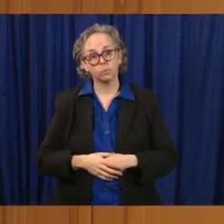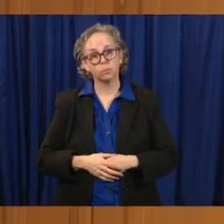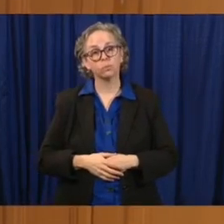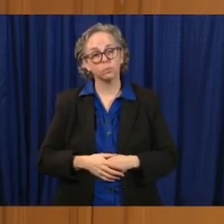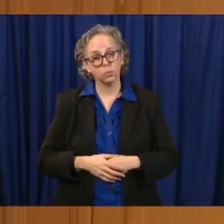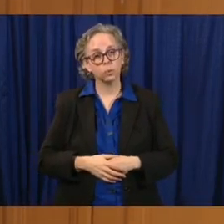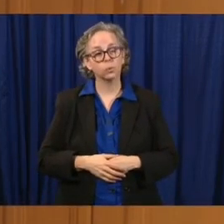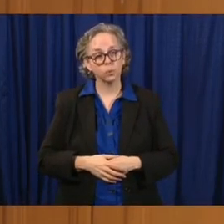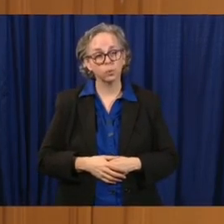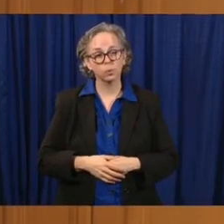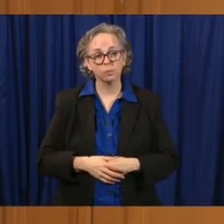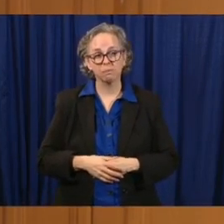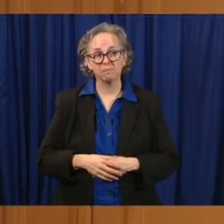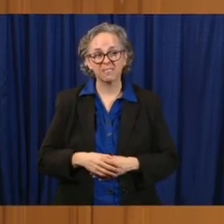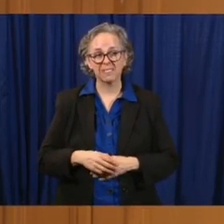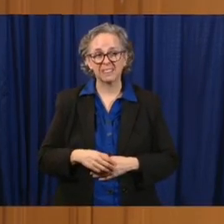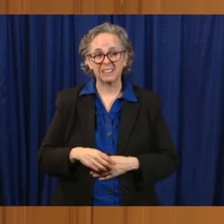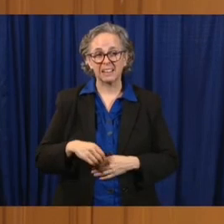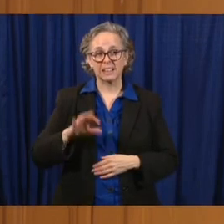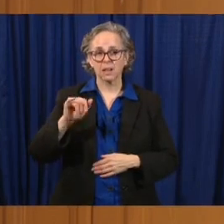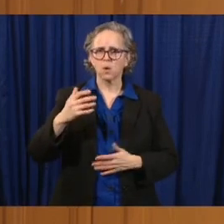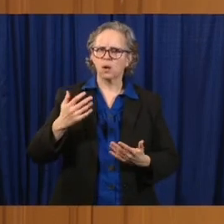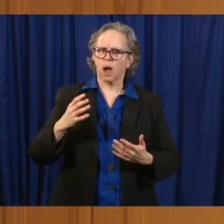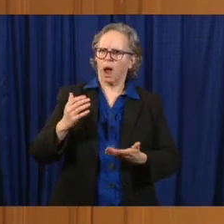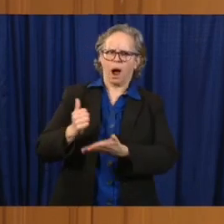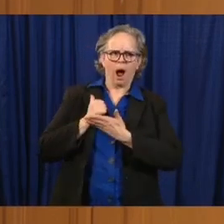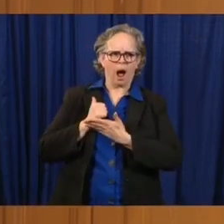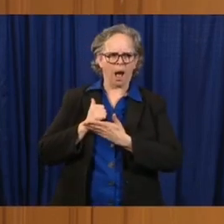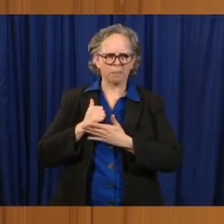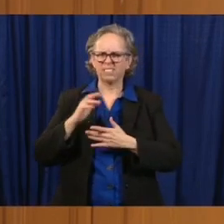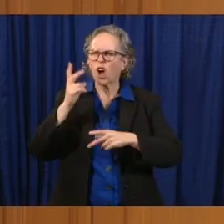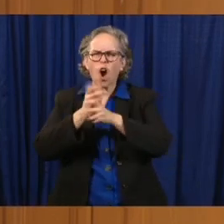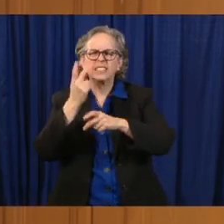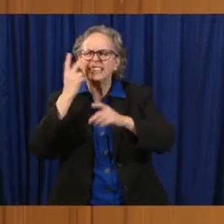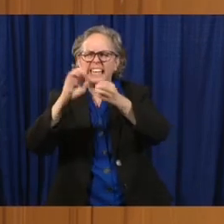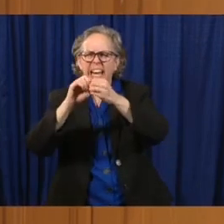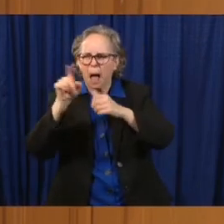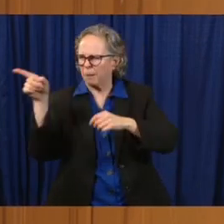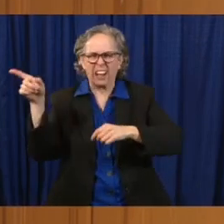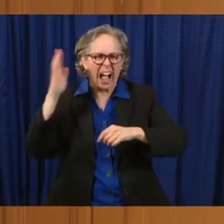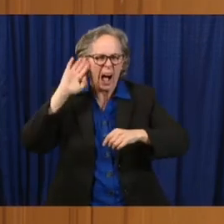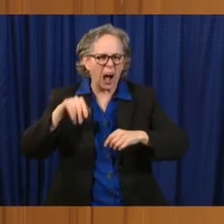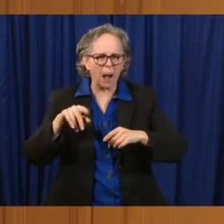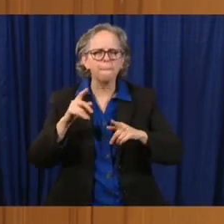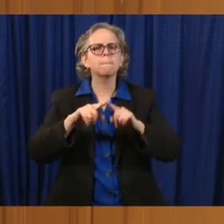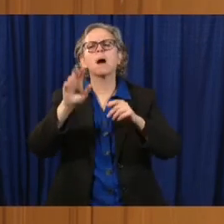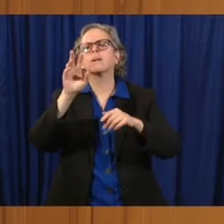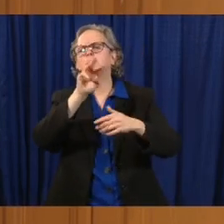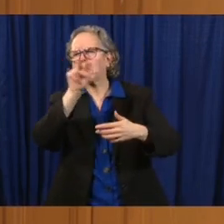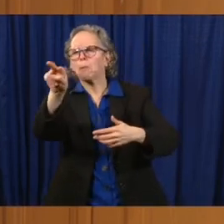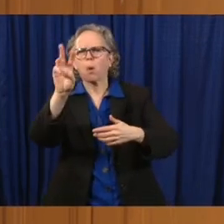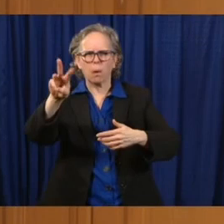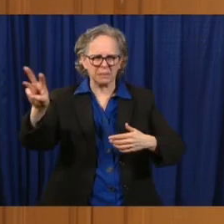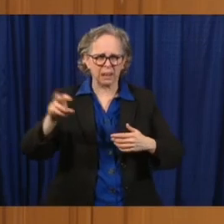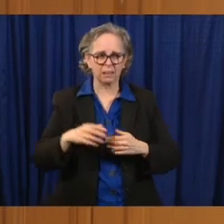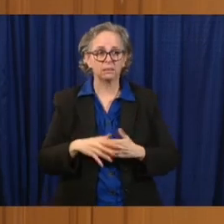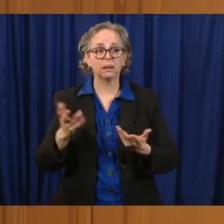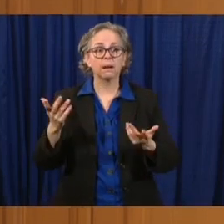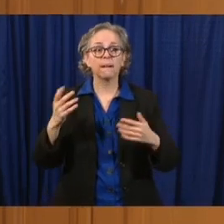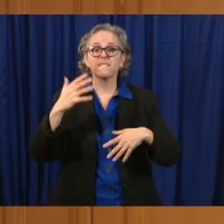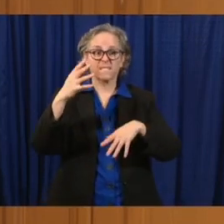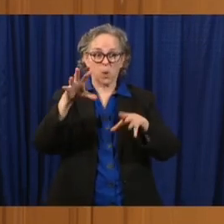These are useful, too. You can get better look at it than you probably can on screen here. But this shows our 5-day trends.